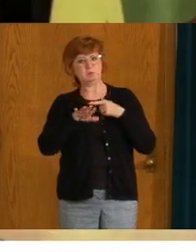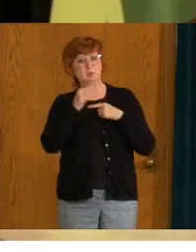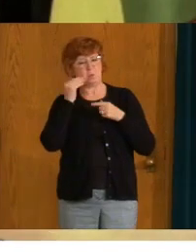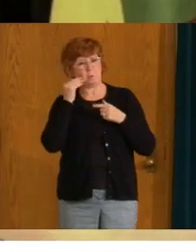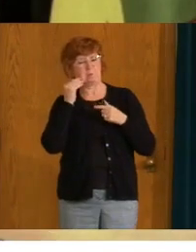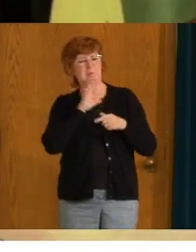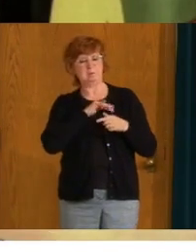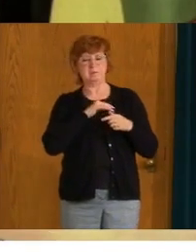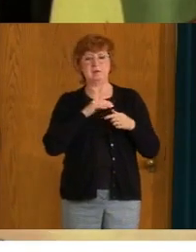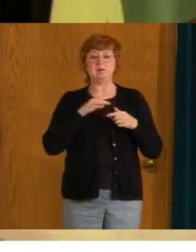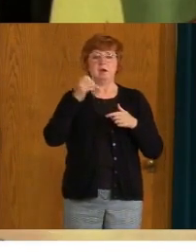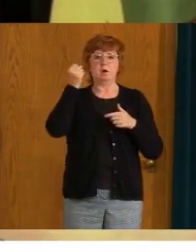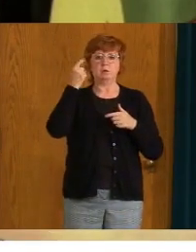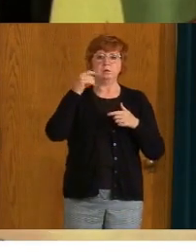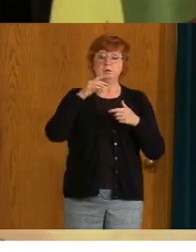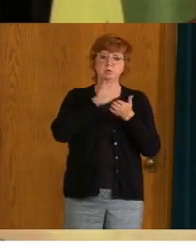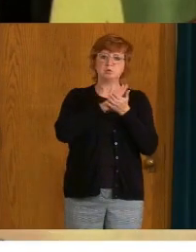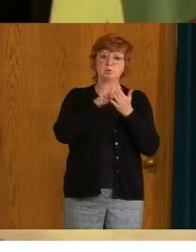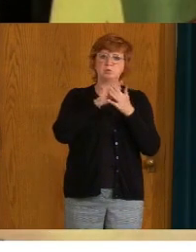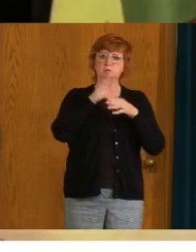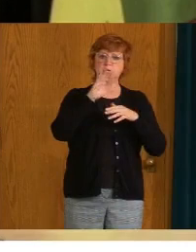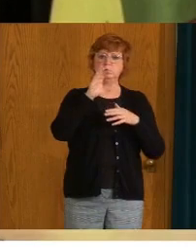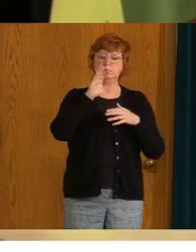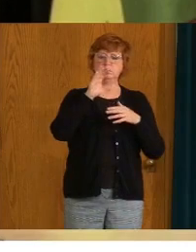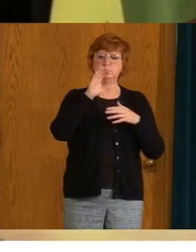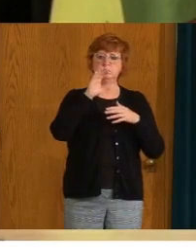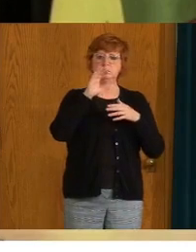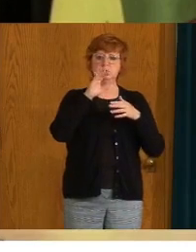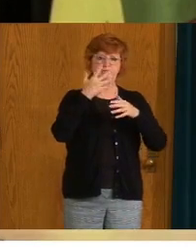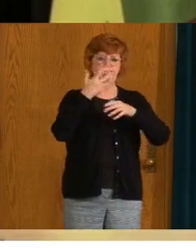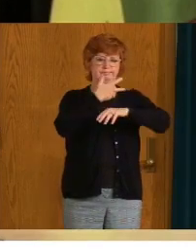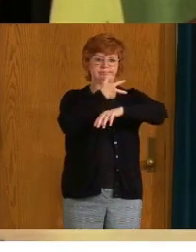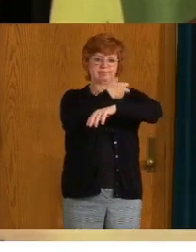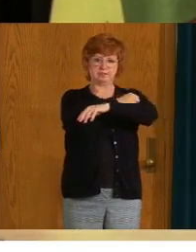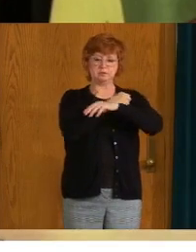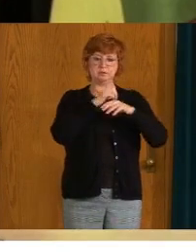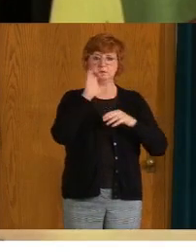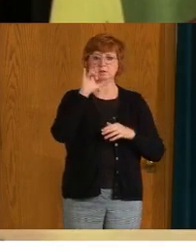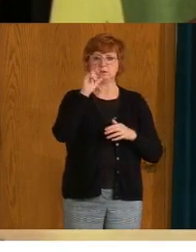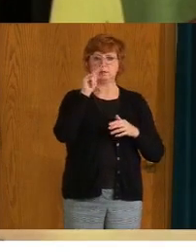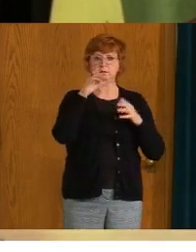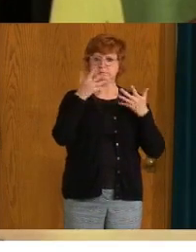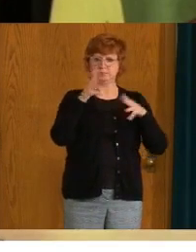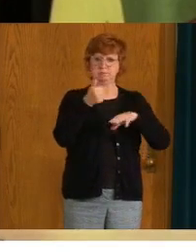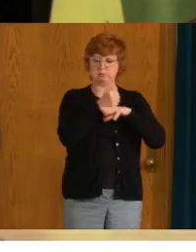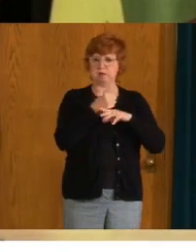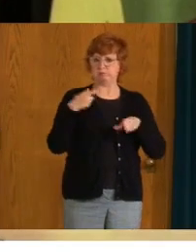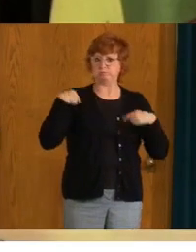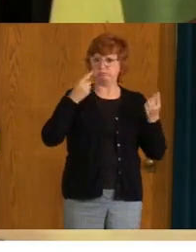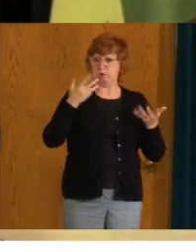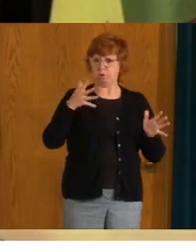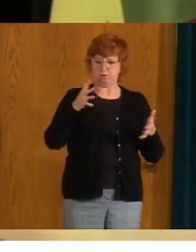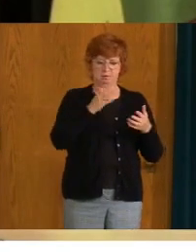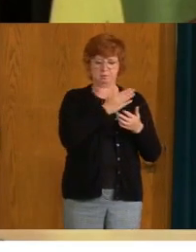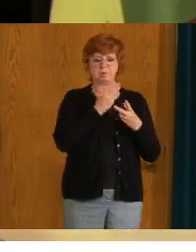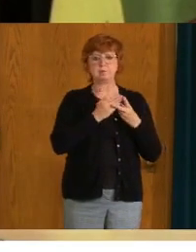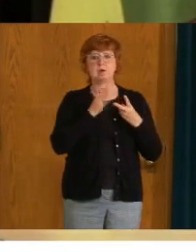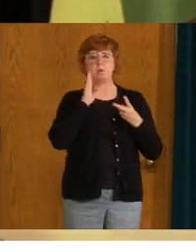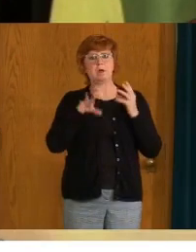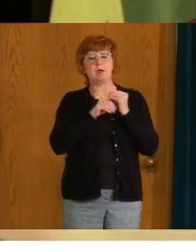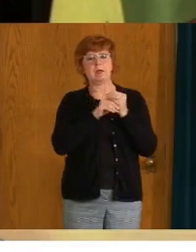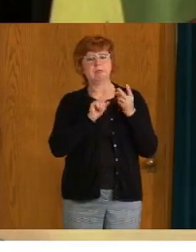operating and are taking place in multiple schools and multiple communities across the province. There's going to be vaccination clinics